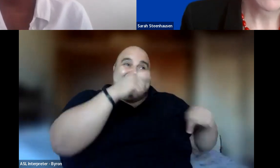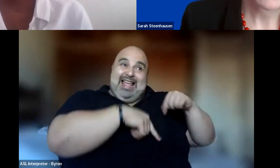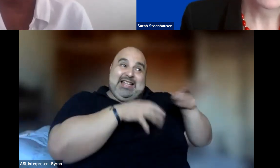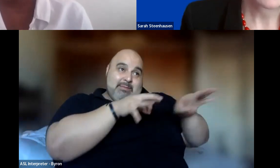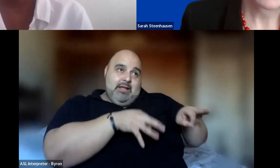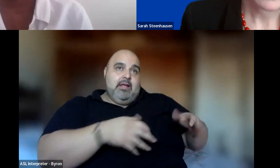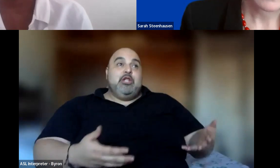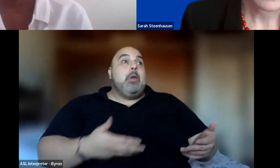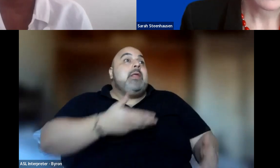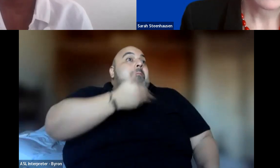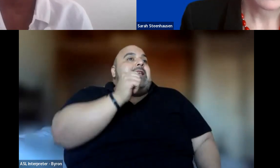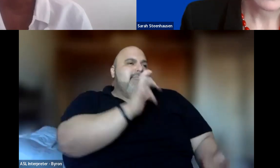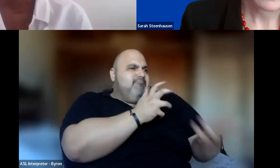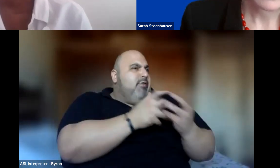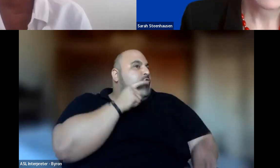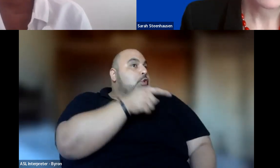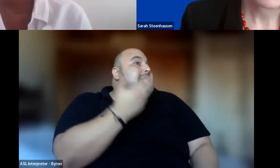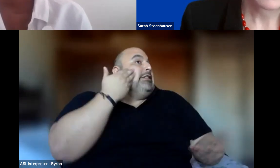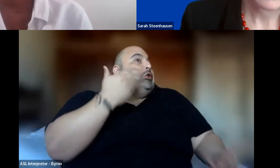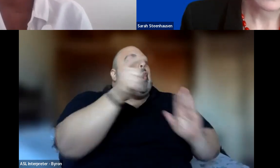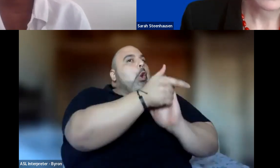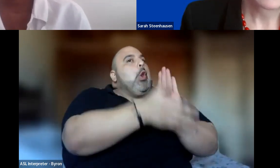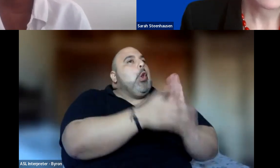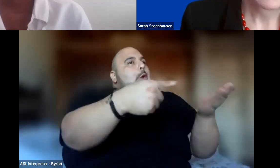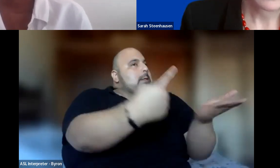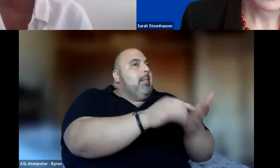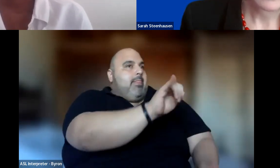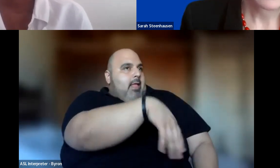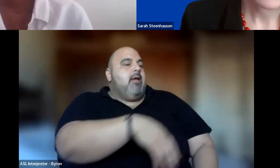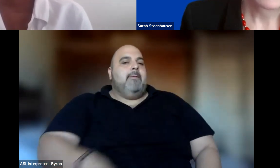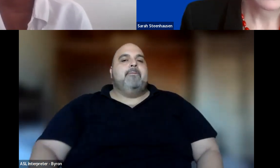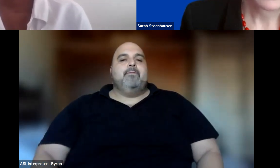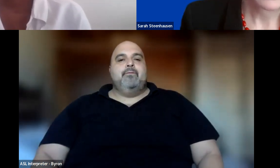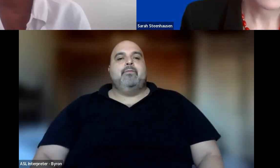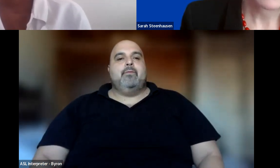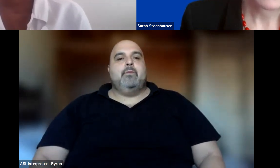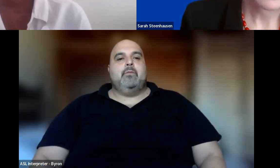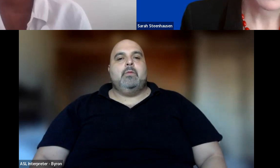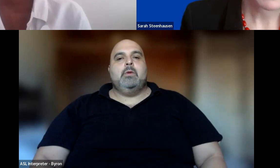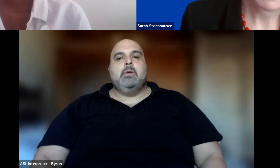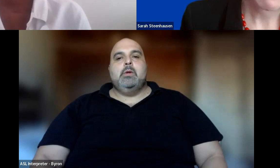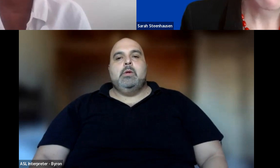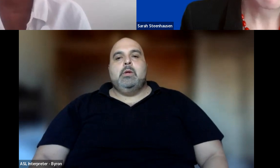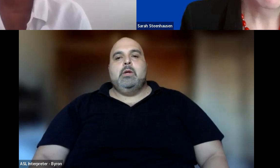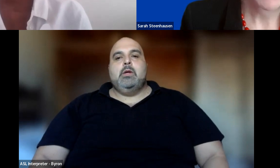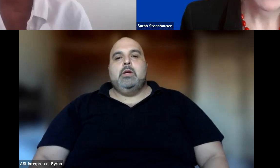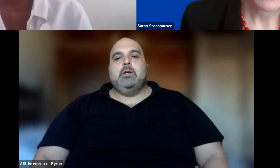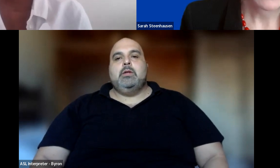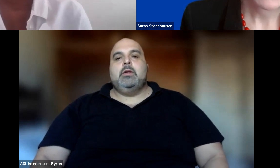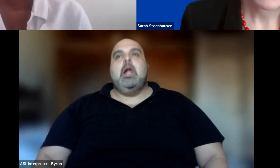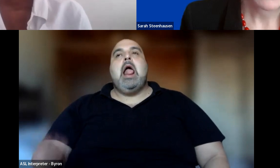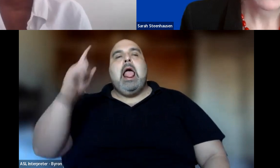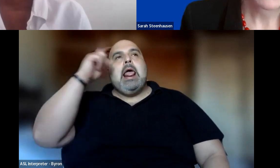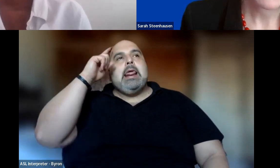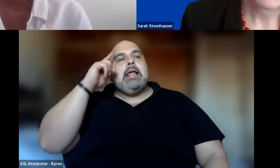is the best tool for their situation. And, you know, we'll talk about in a little bit later about legal services, but I think